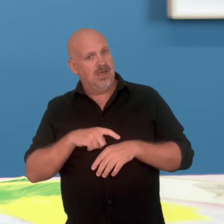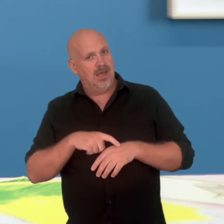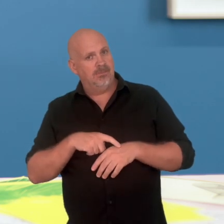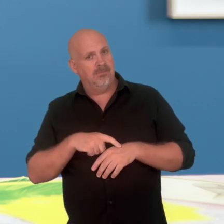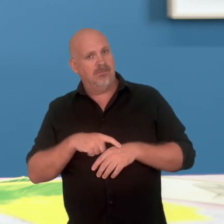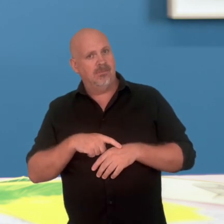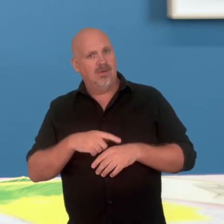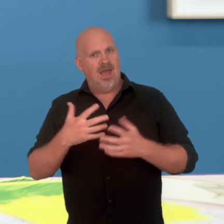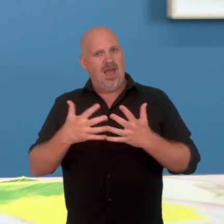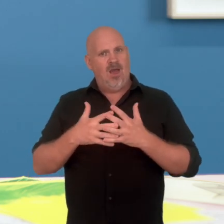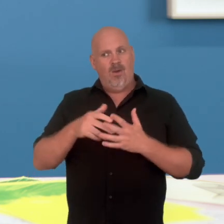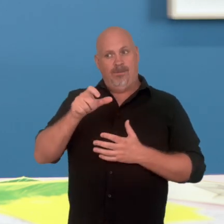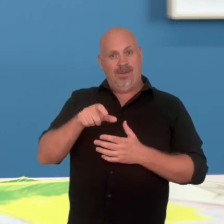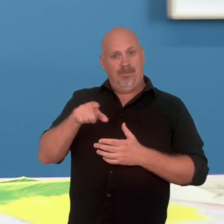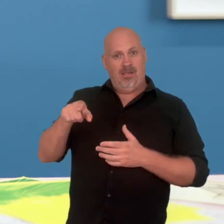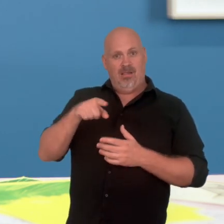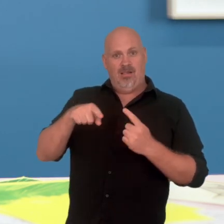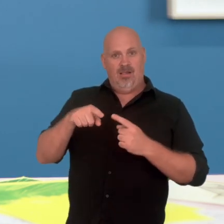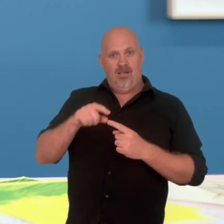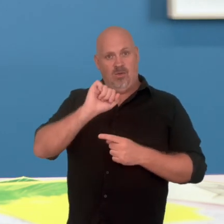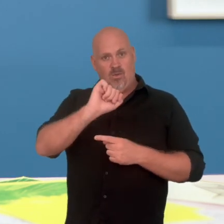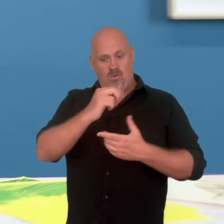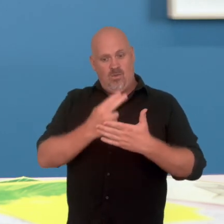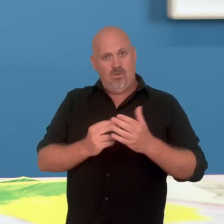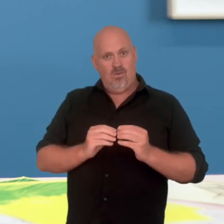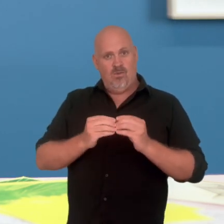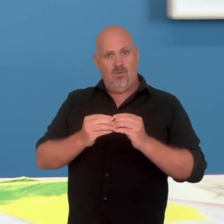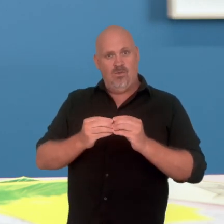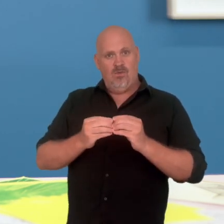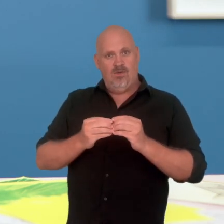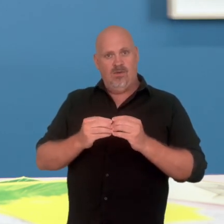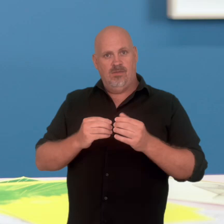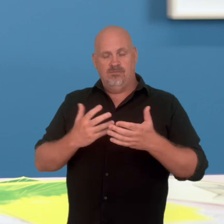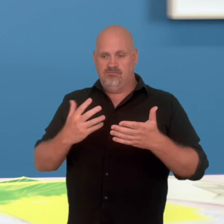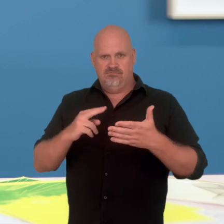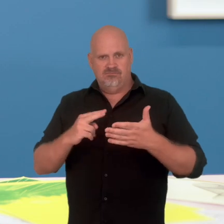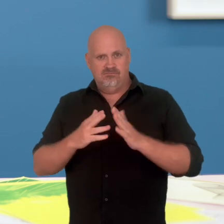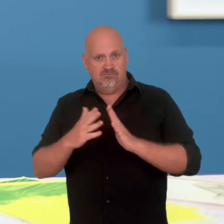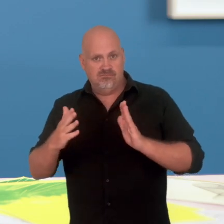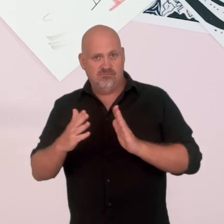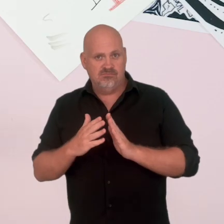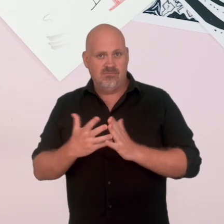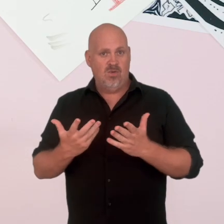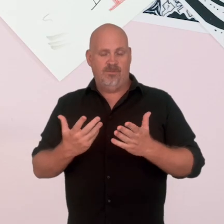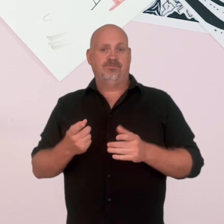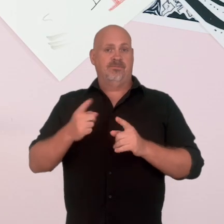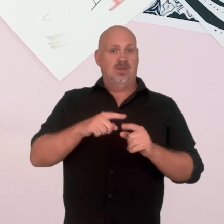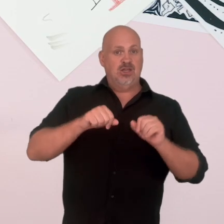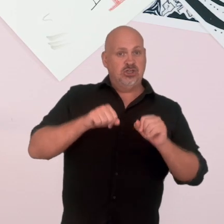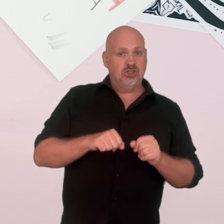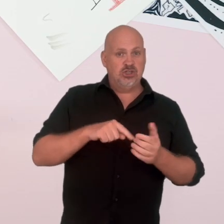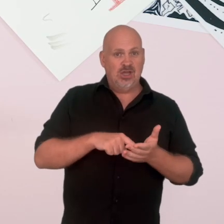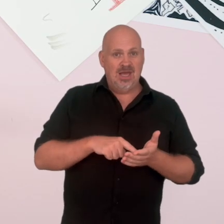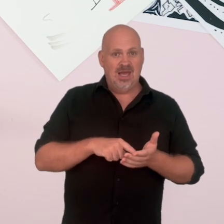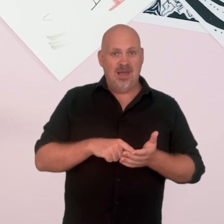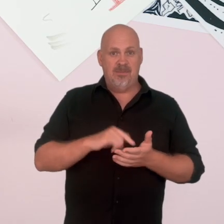one way to get people to spend time with your work is to put a chair in front of it. So coming back to the chair, maybe that's also part